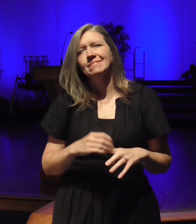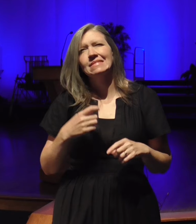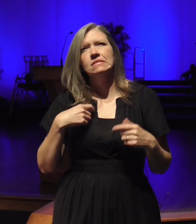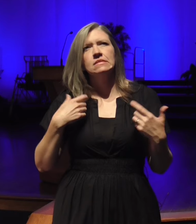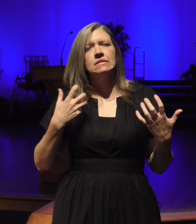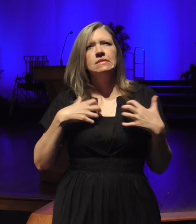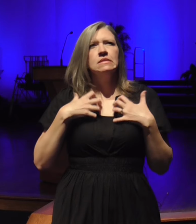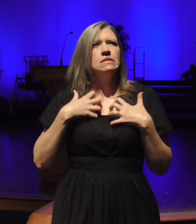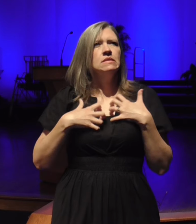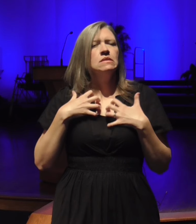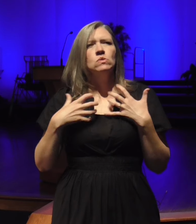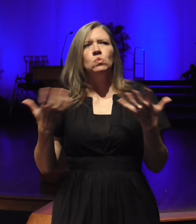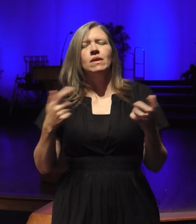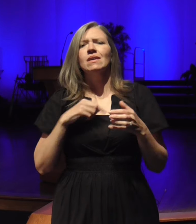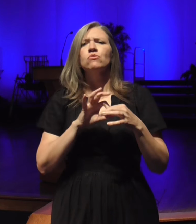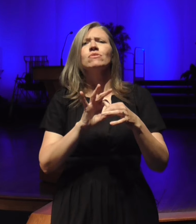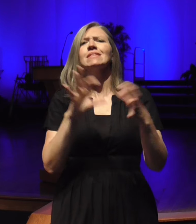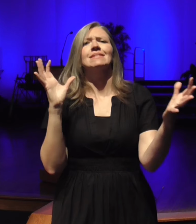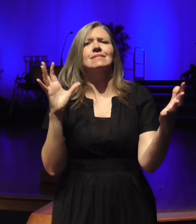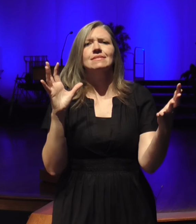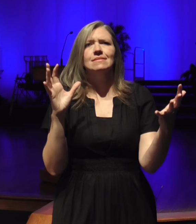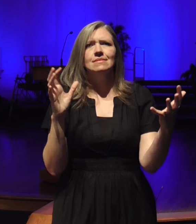release.